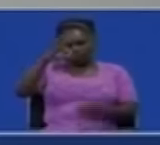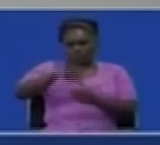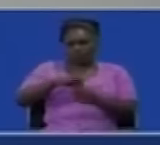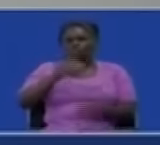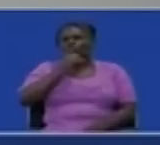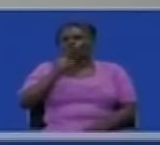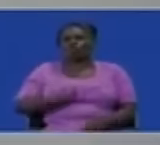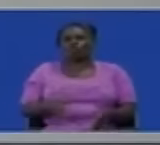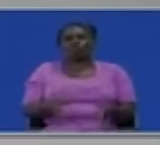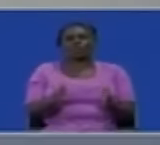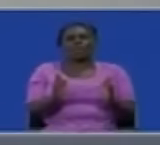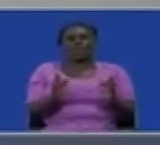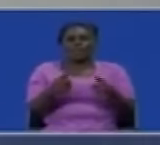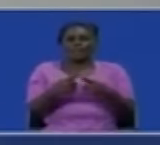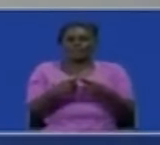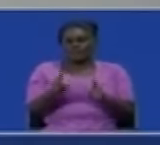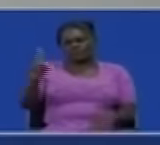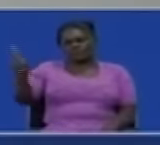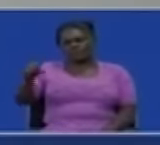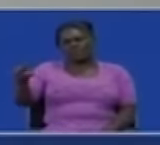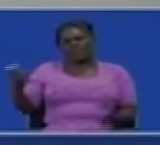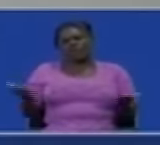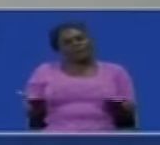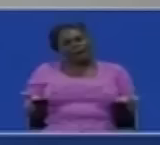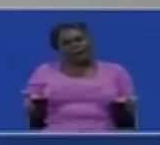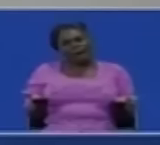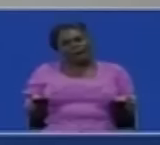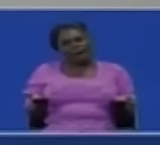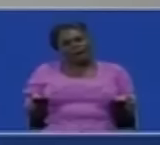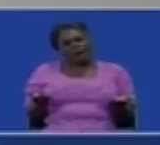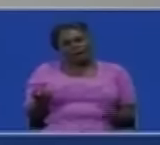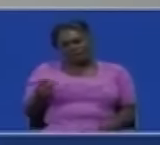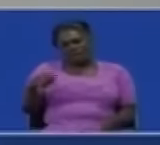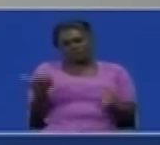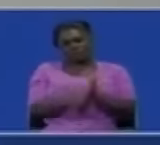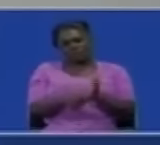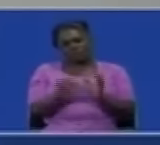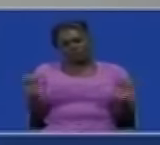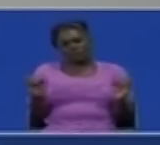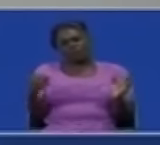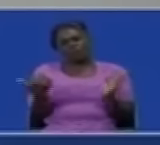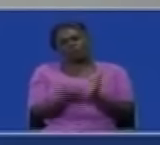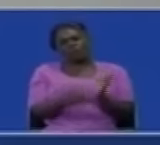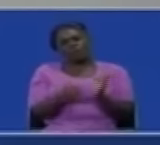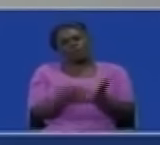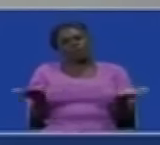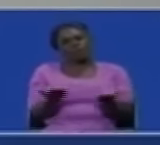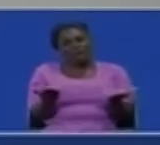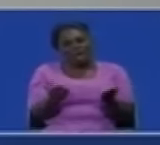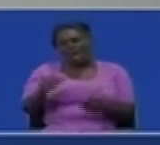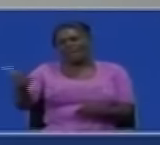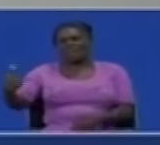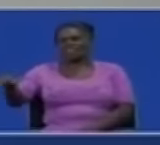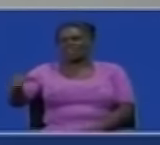manually. But he's wrong in that that is not the bone of contention. The bone of contention lies